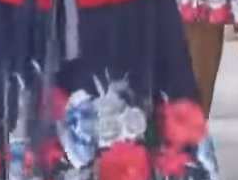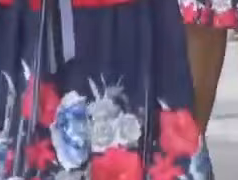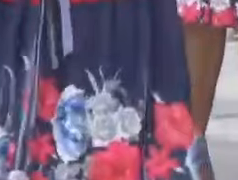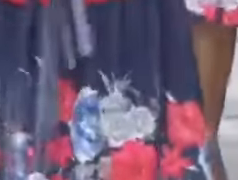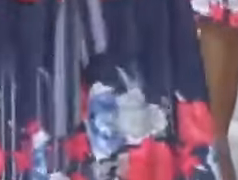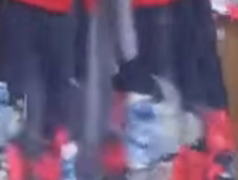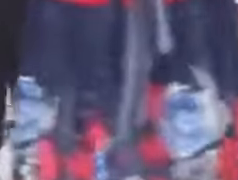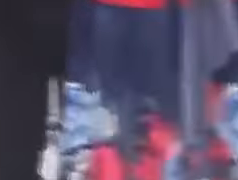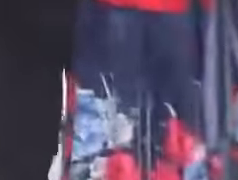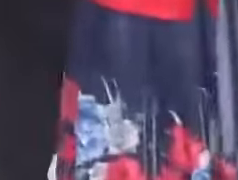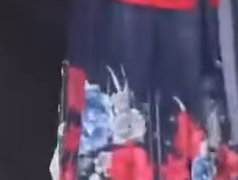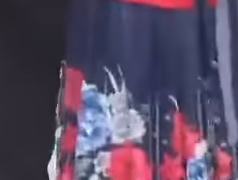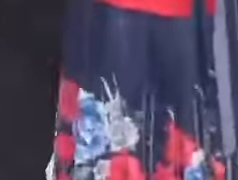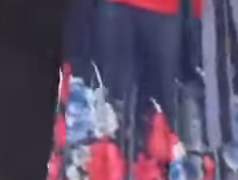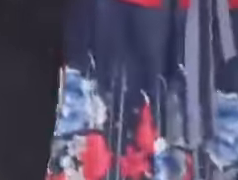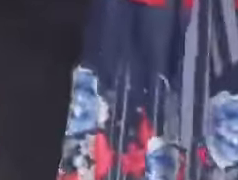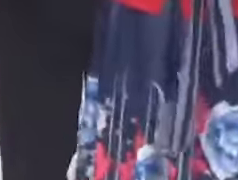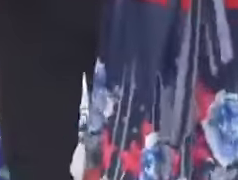darling Jesus.